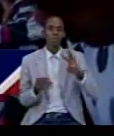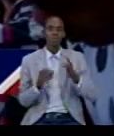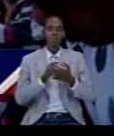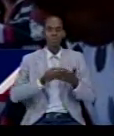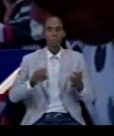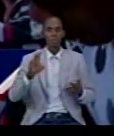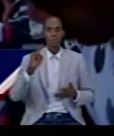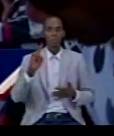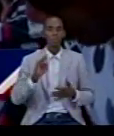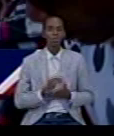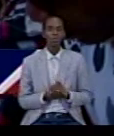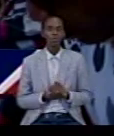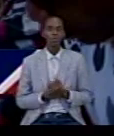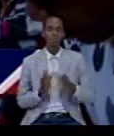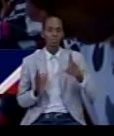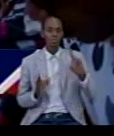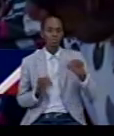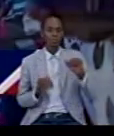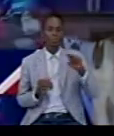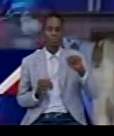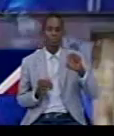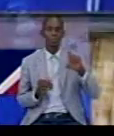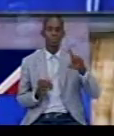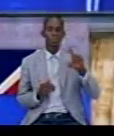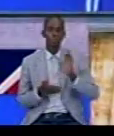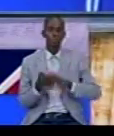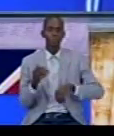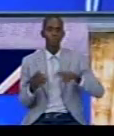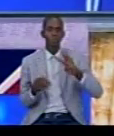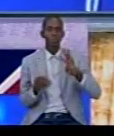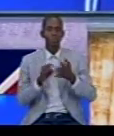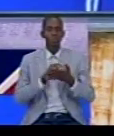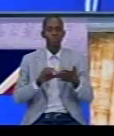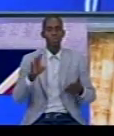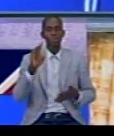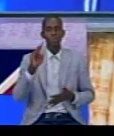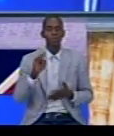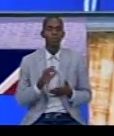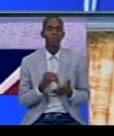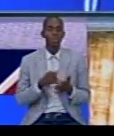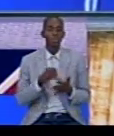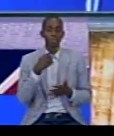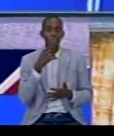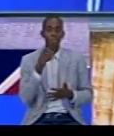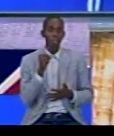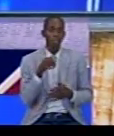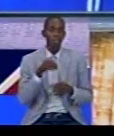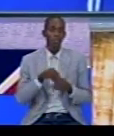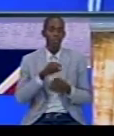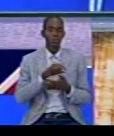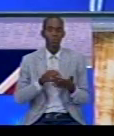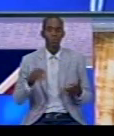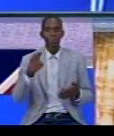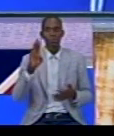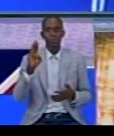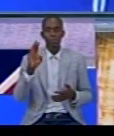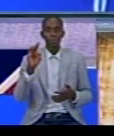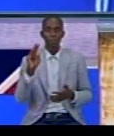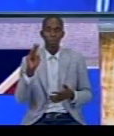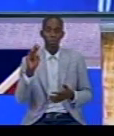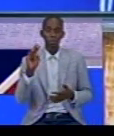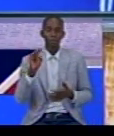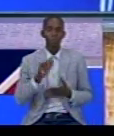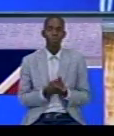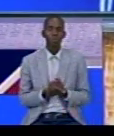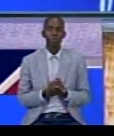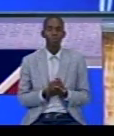Daniel chapter 4. Verse 17, it says in verse 17,